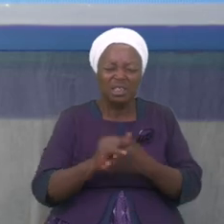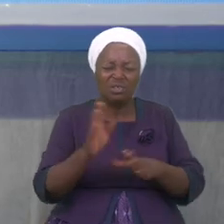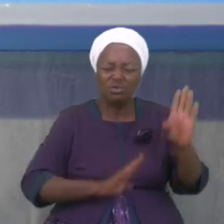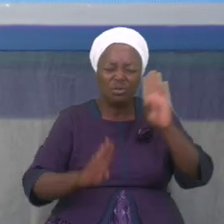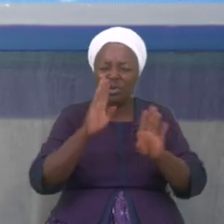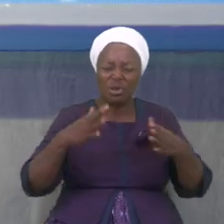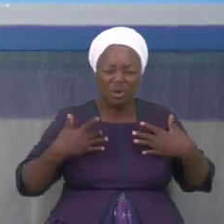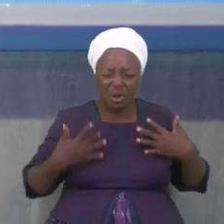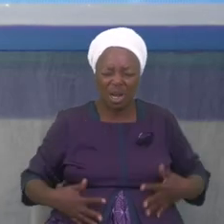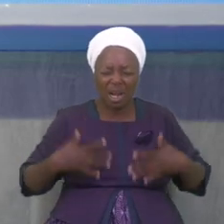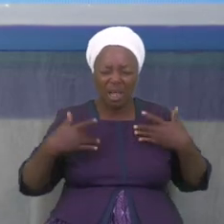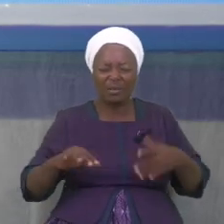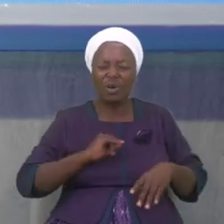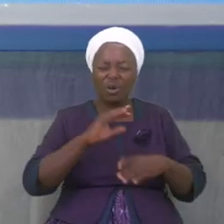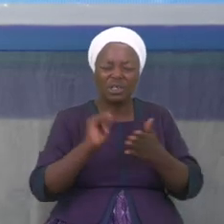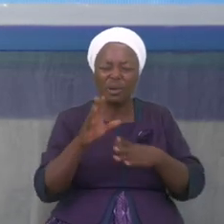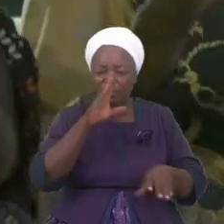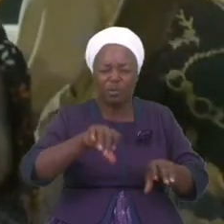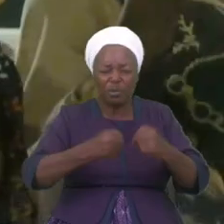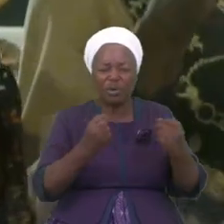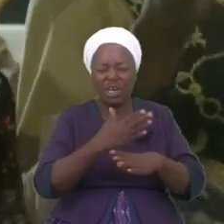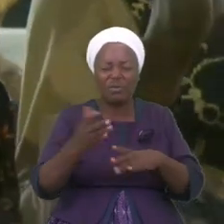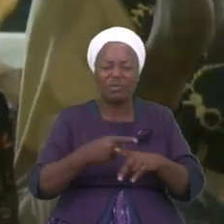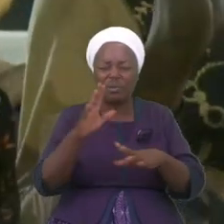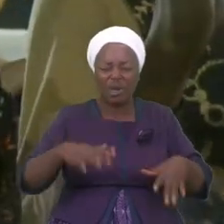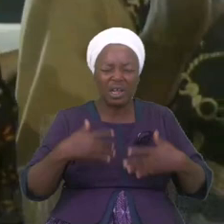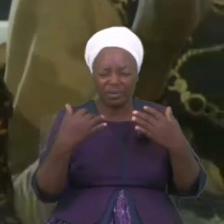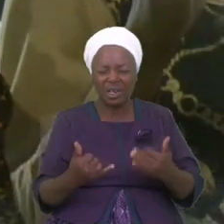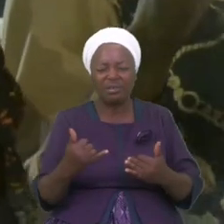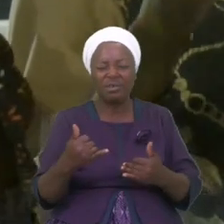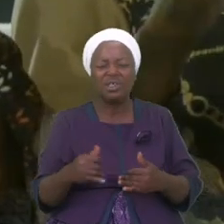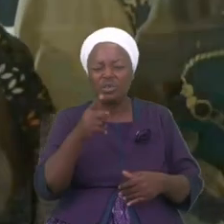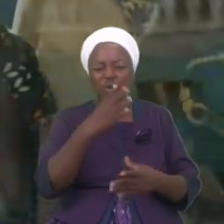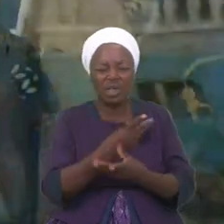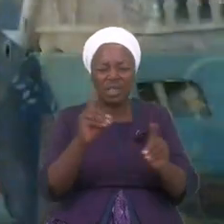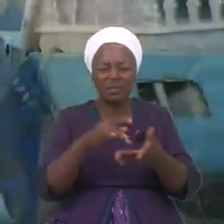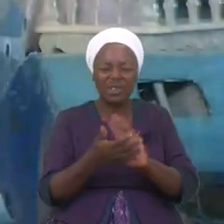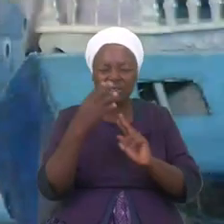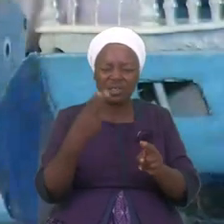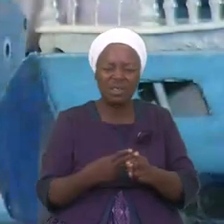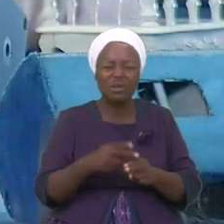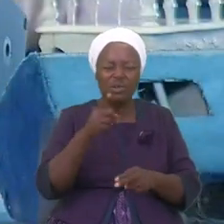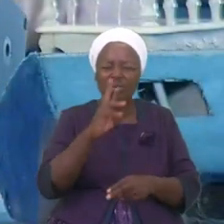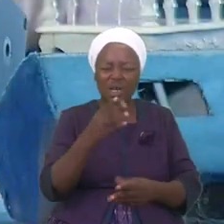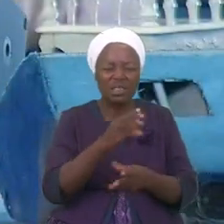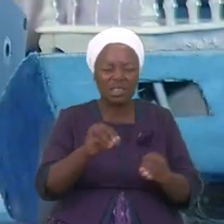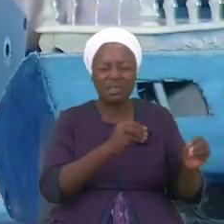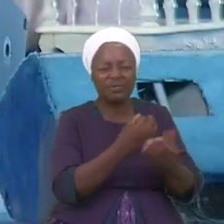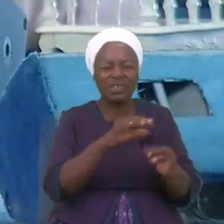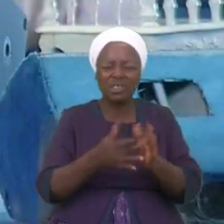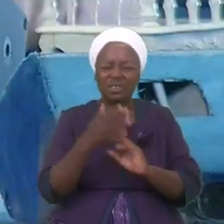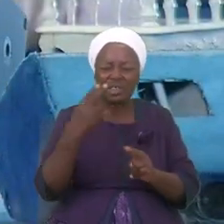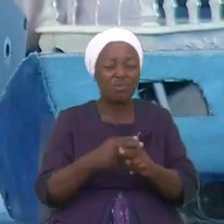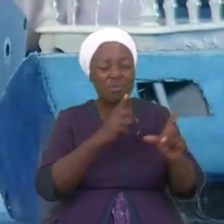life, all that power be broken away from your life now. You're delivered. You're set free.